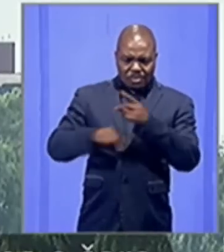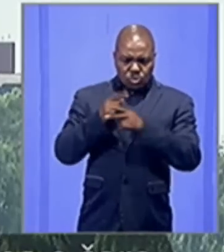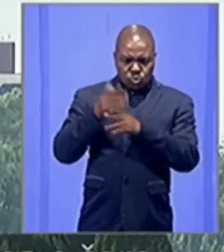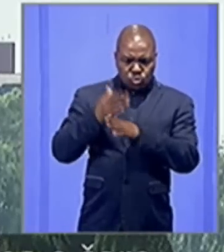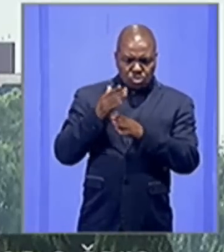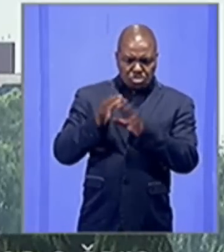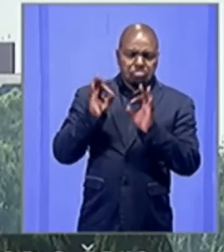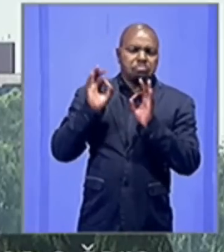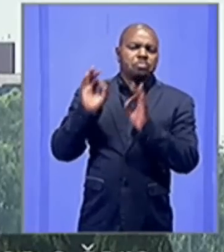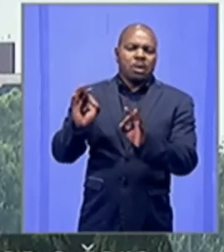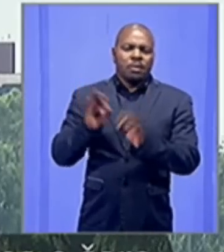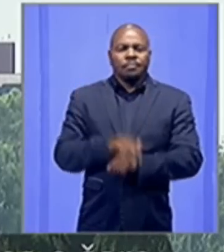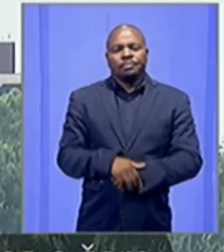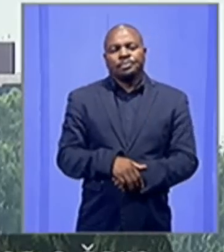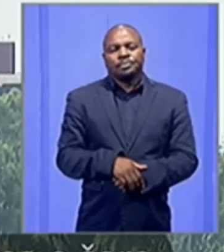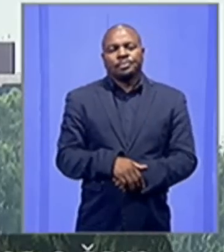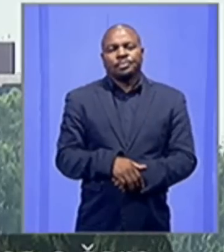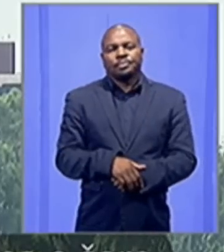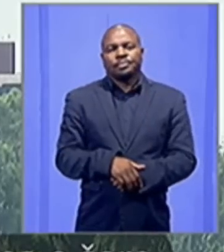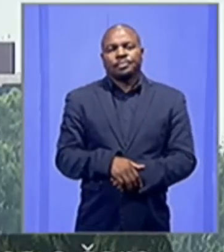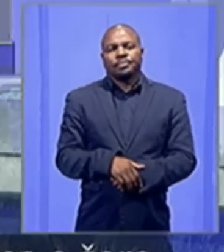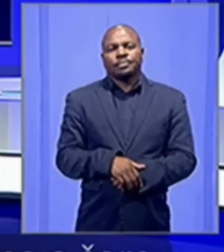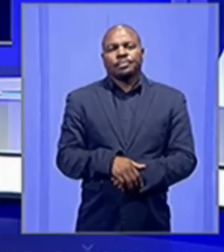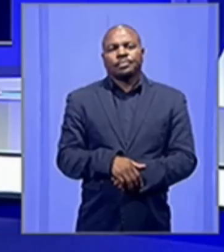e manontlhotlho.